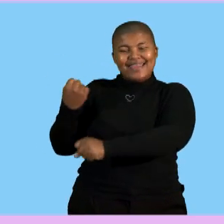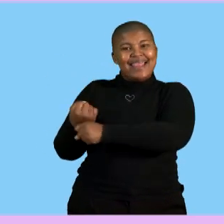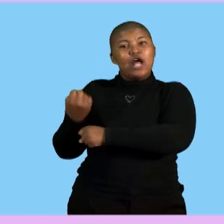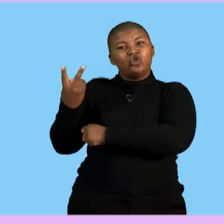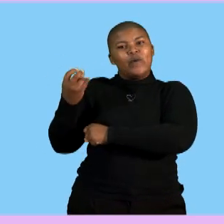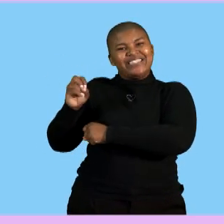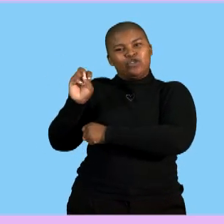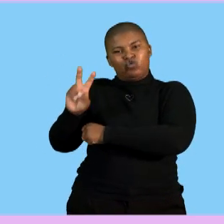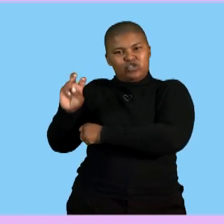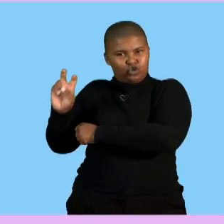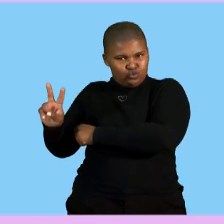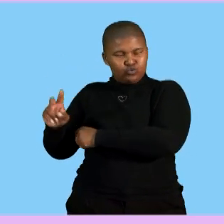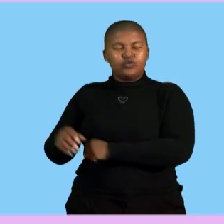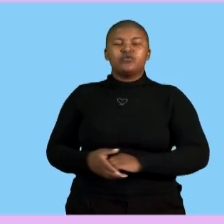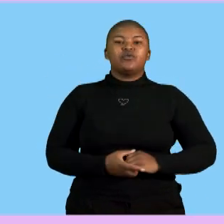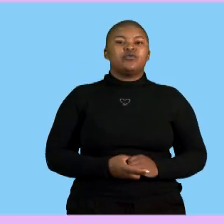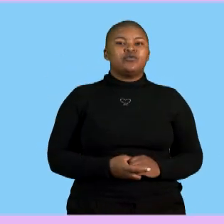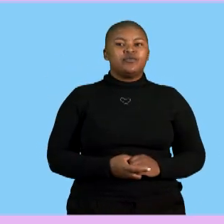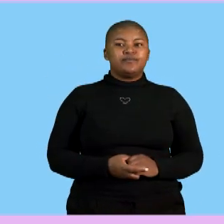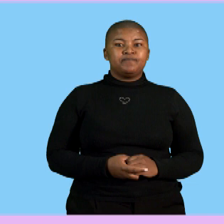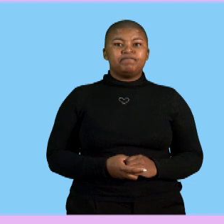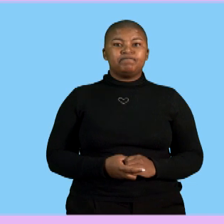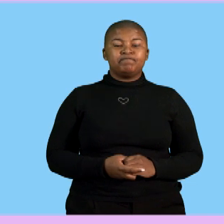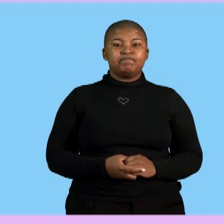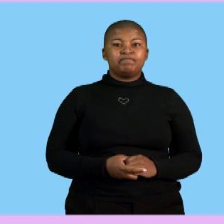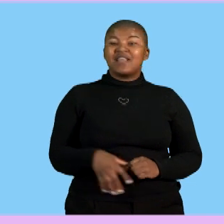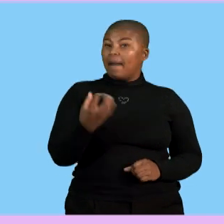January 2022, and that was